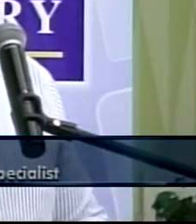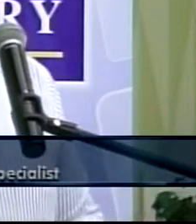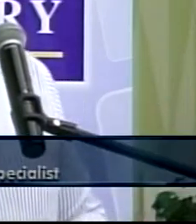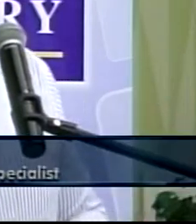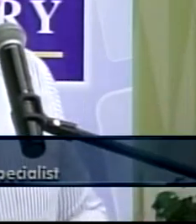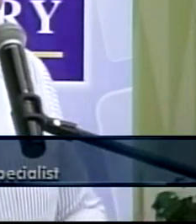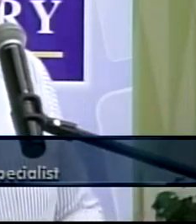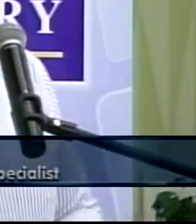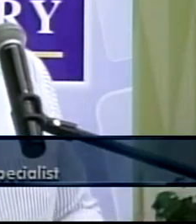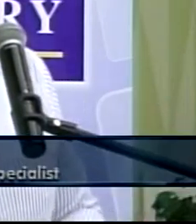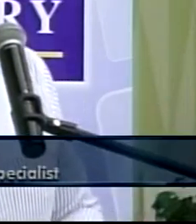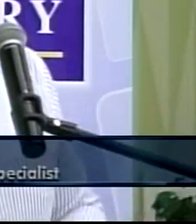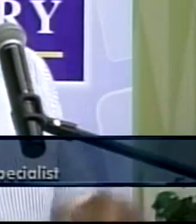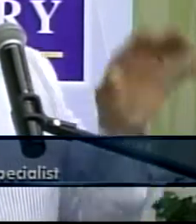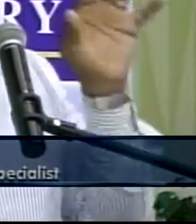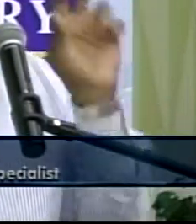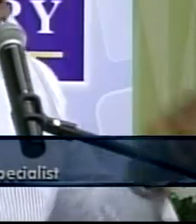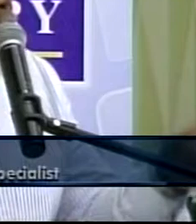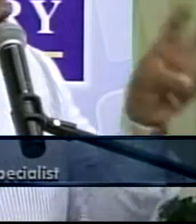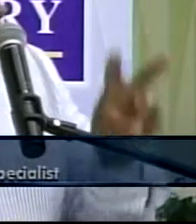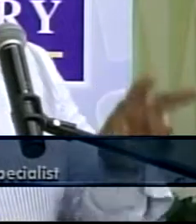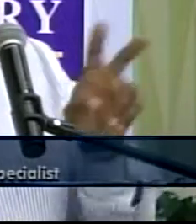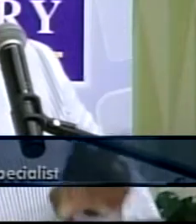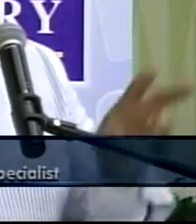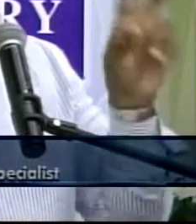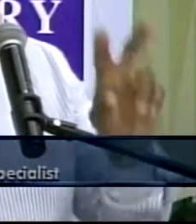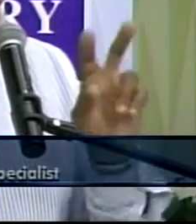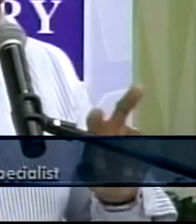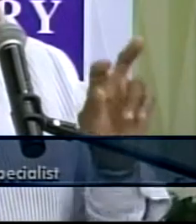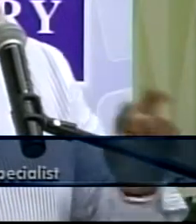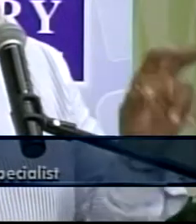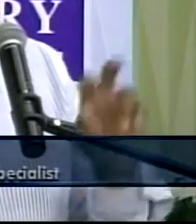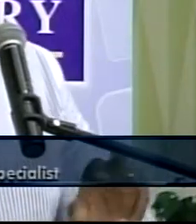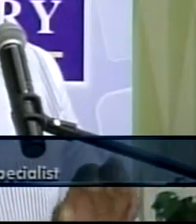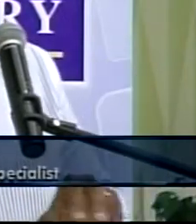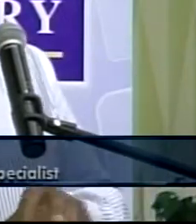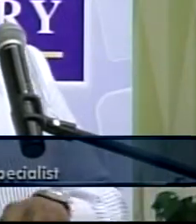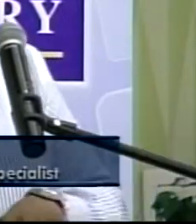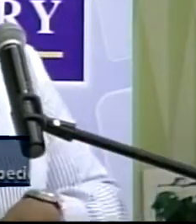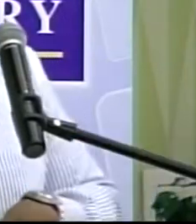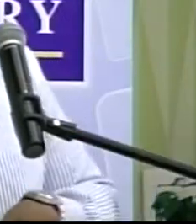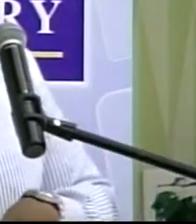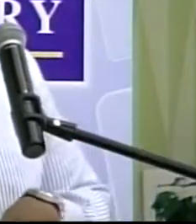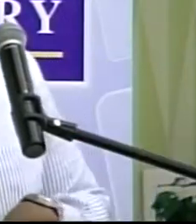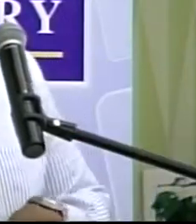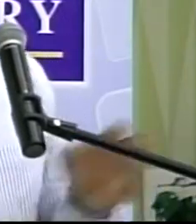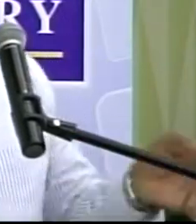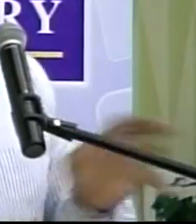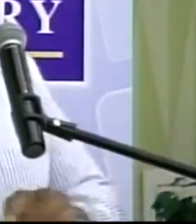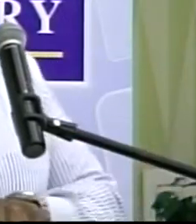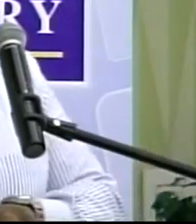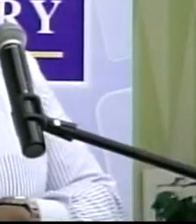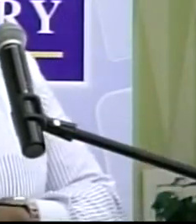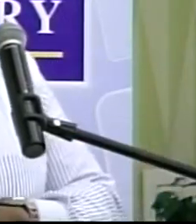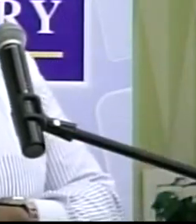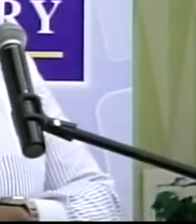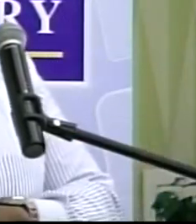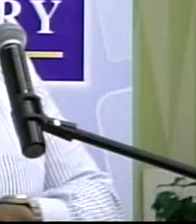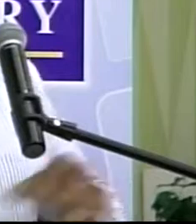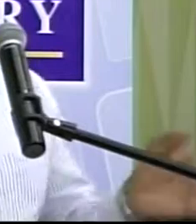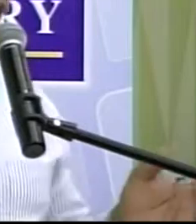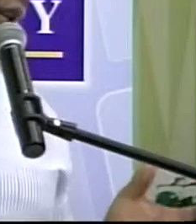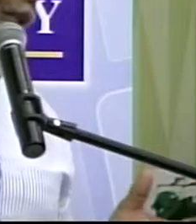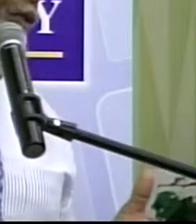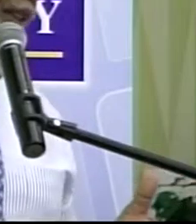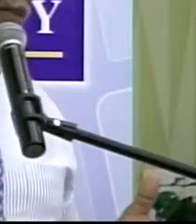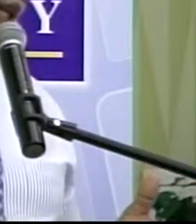normally shut at 10 o'clock, and you don't, how many of you have provision to get them home? If you don't have provision to get them